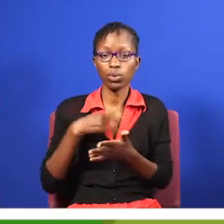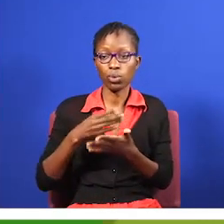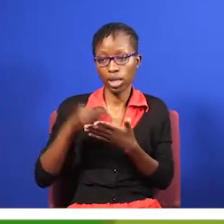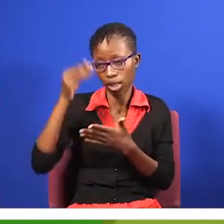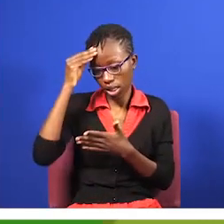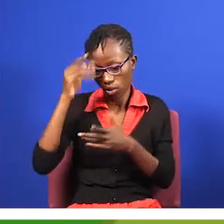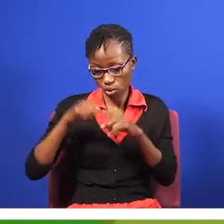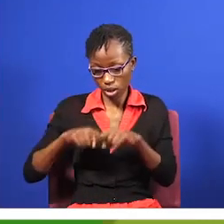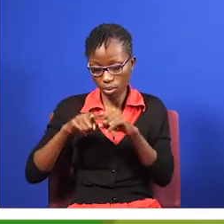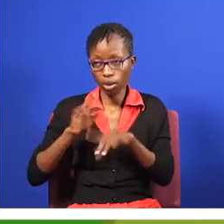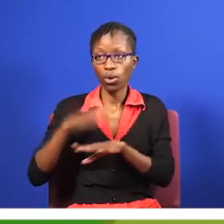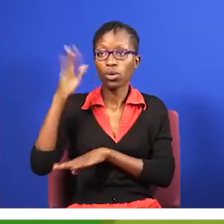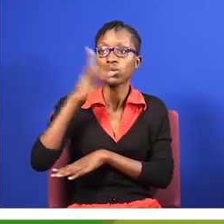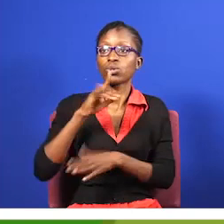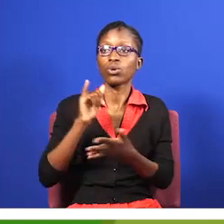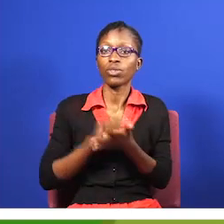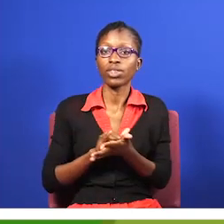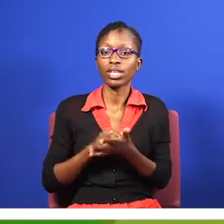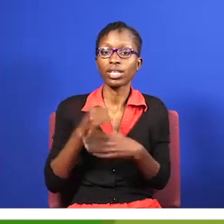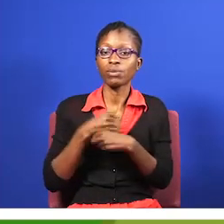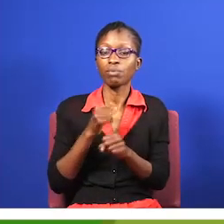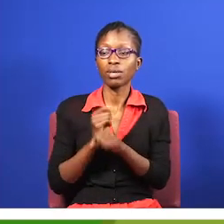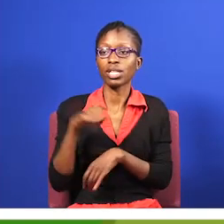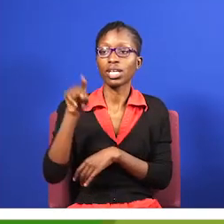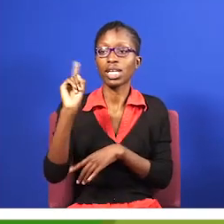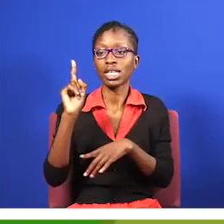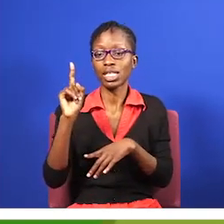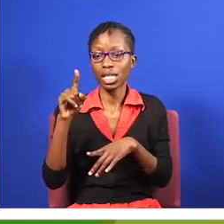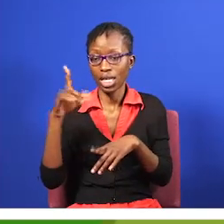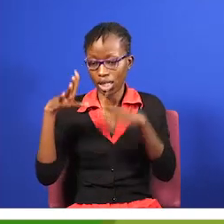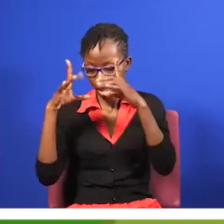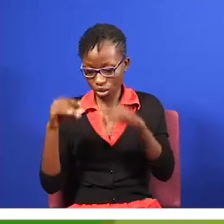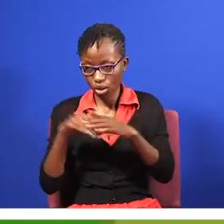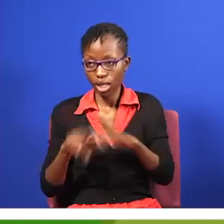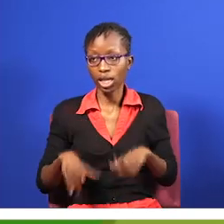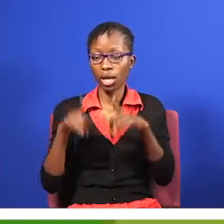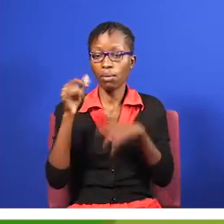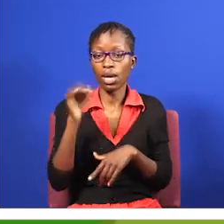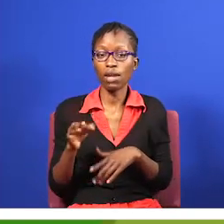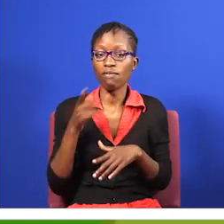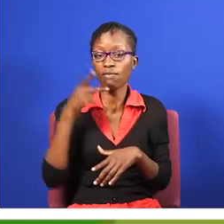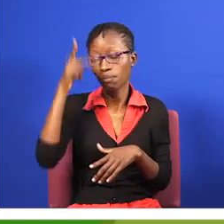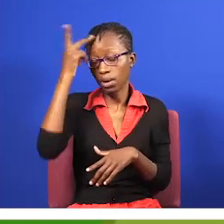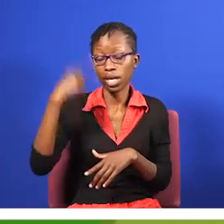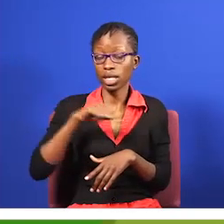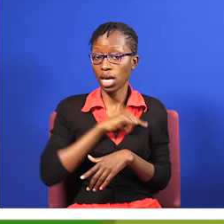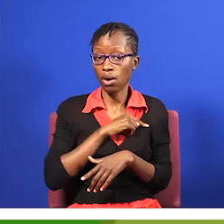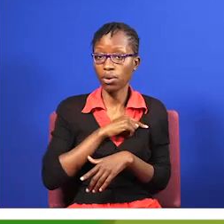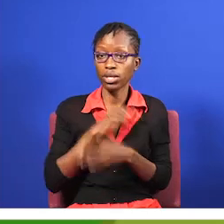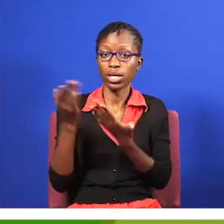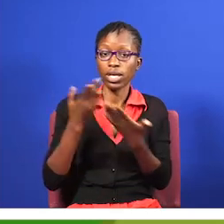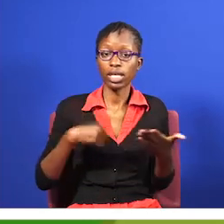to depend on God so as to make the right choices in life. If our parents, for